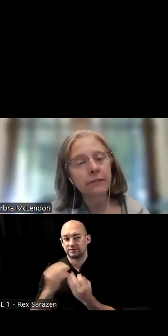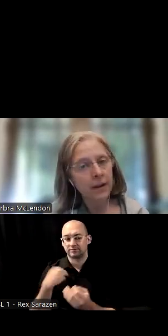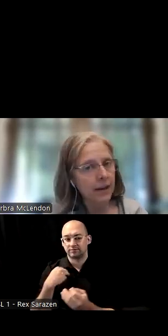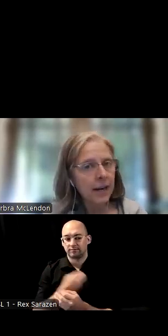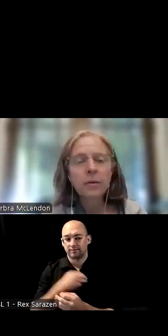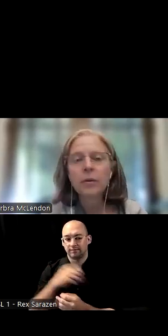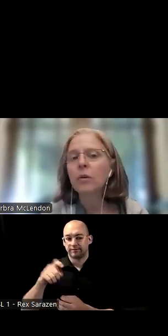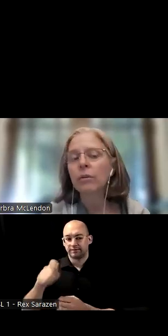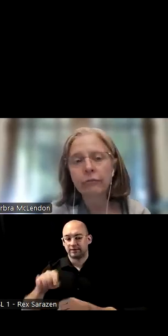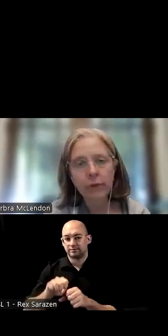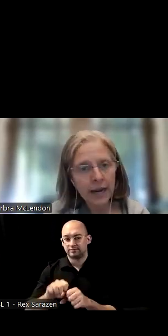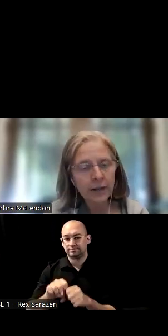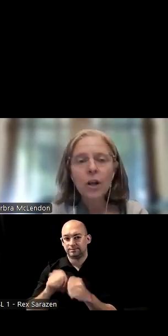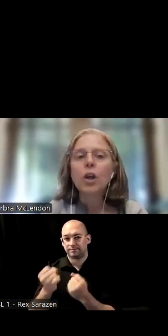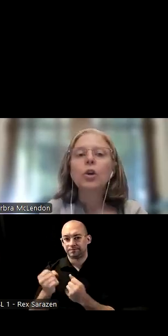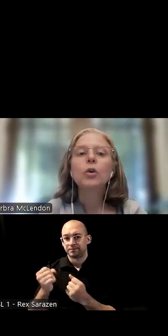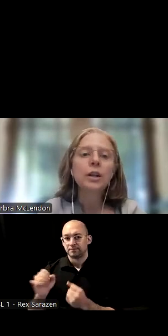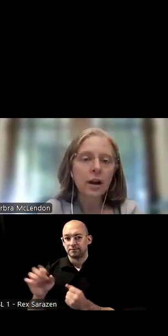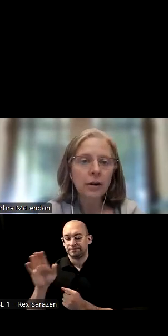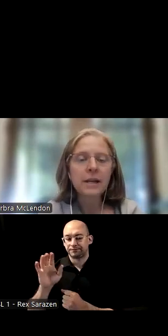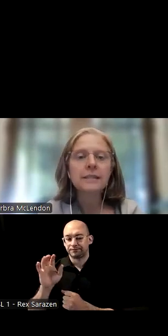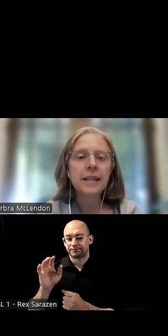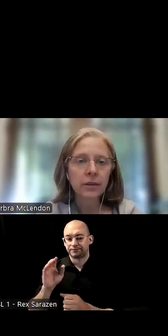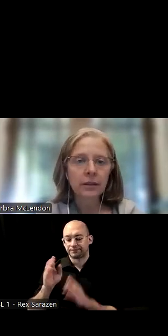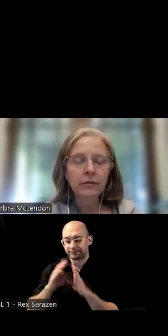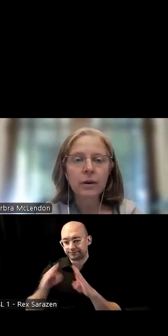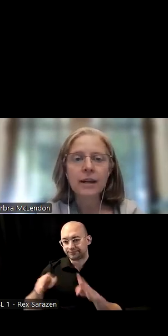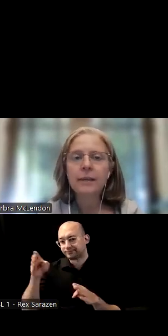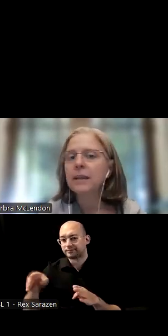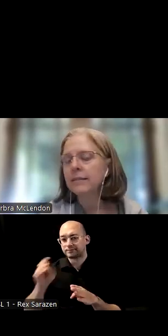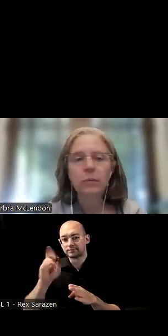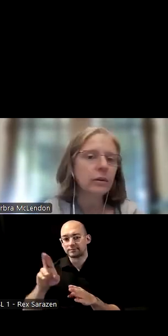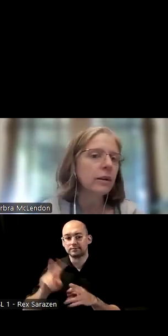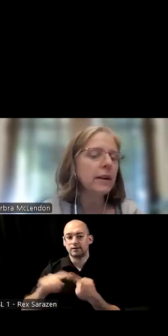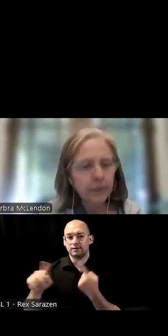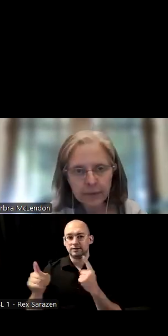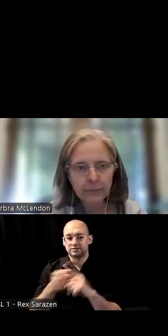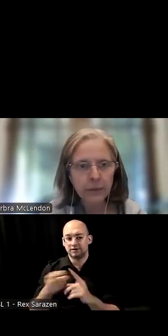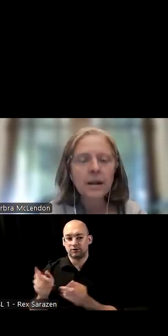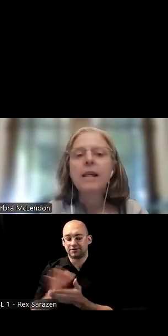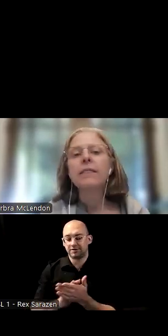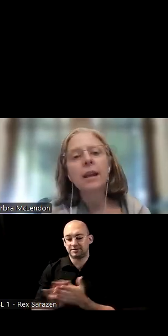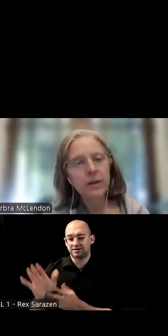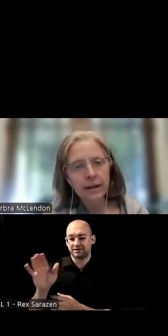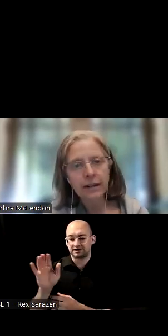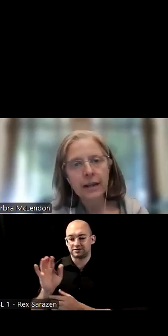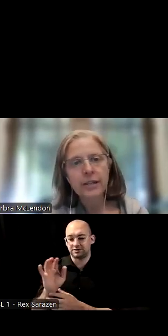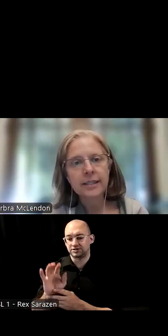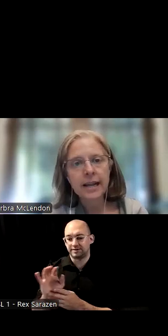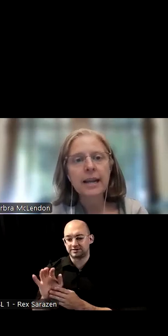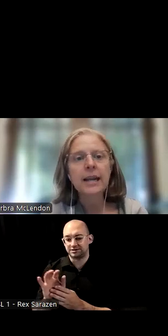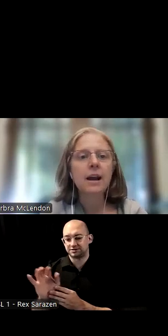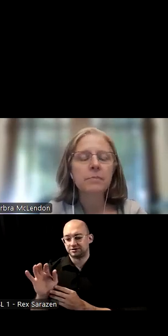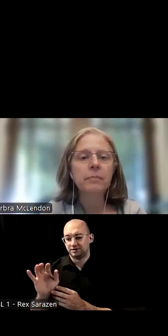they had a neighbor or a friend who could come and stay with the loved one, and because they weren't a family member, they were not allowed